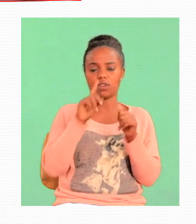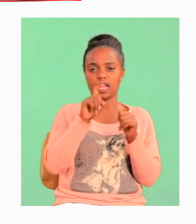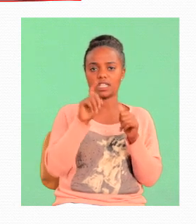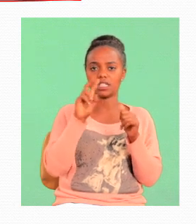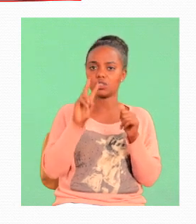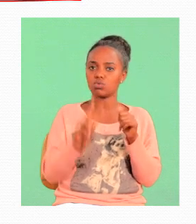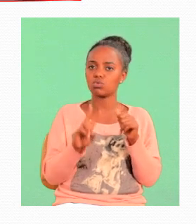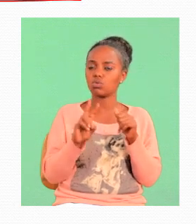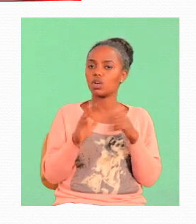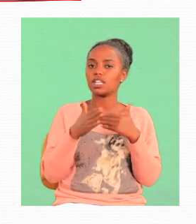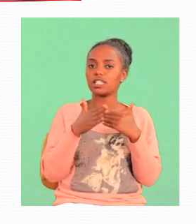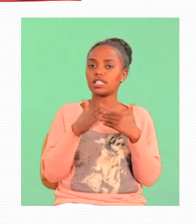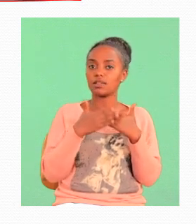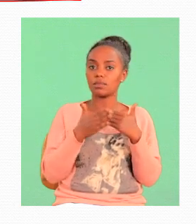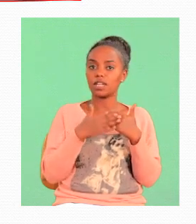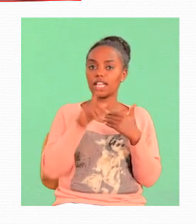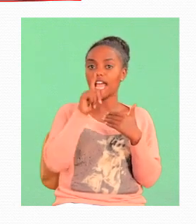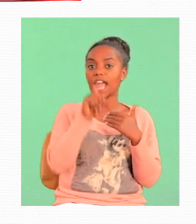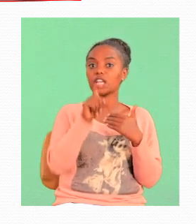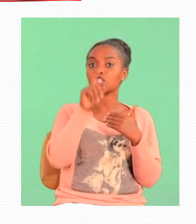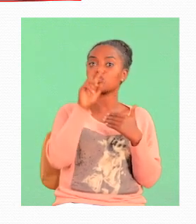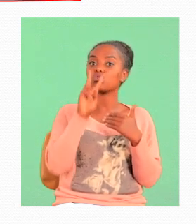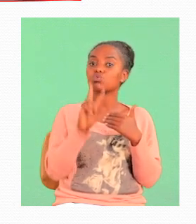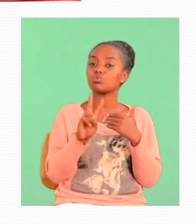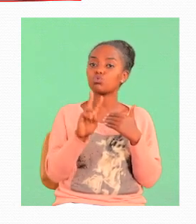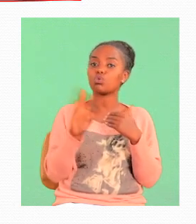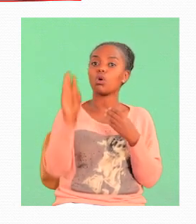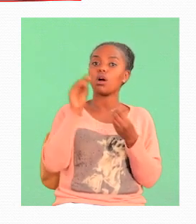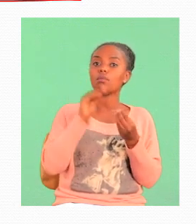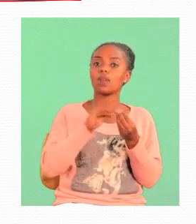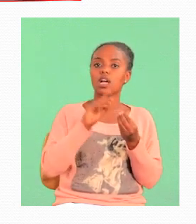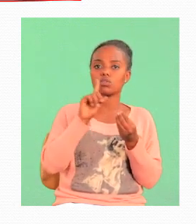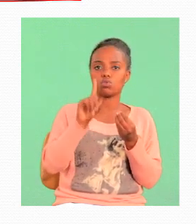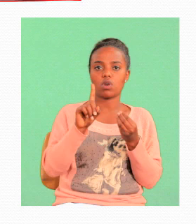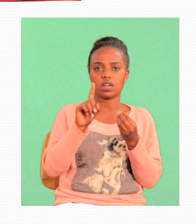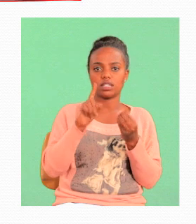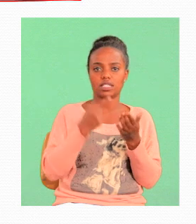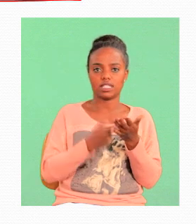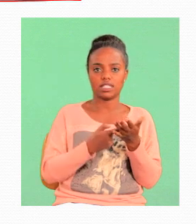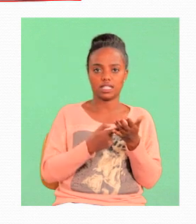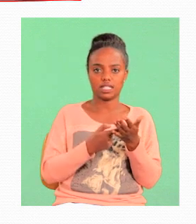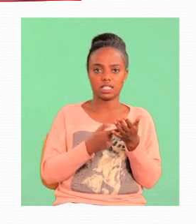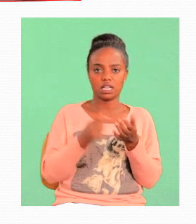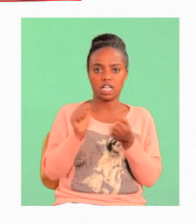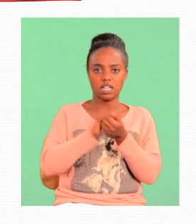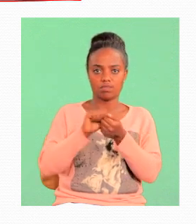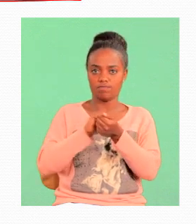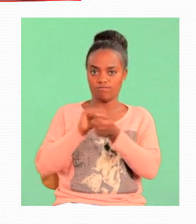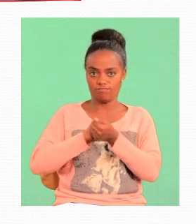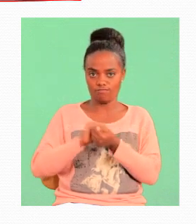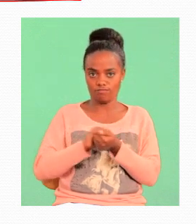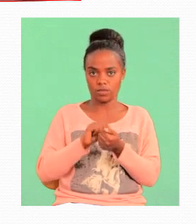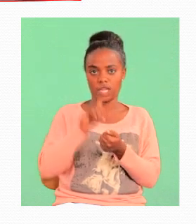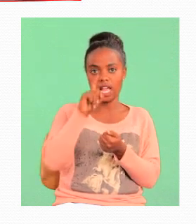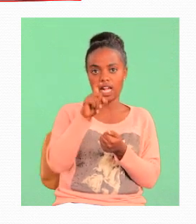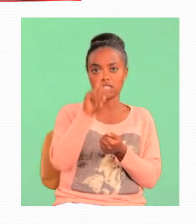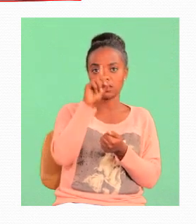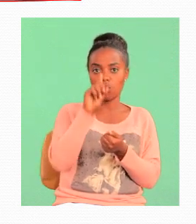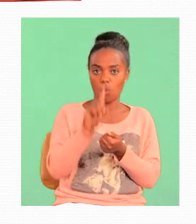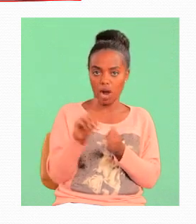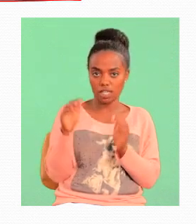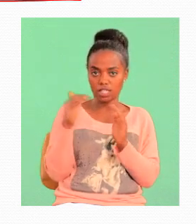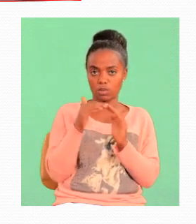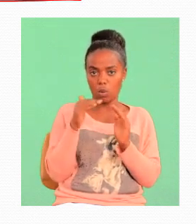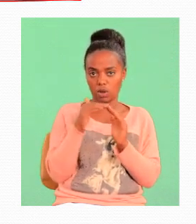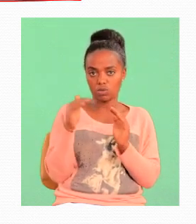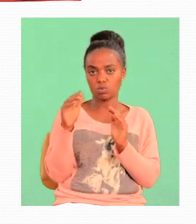means simply it is x2 plus 1. These two cancels out. You'll have x1 is equal